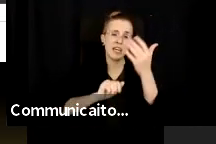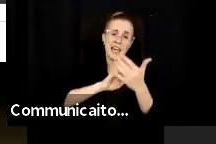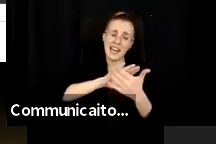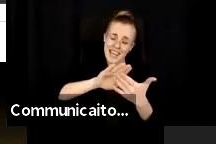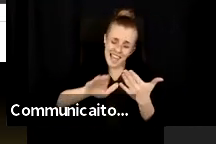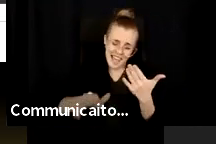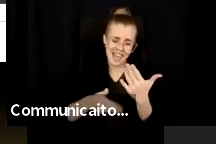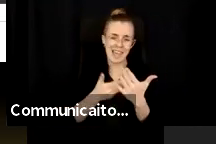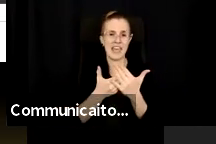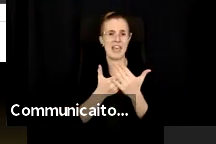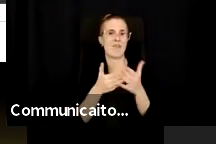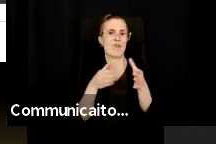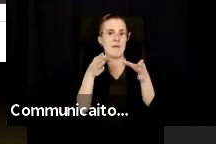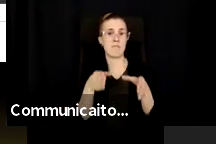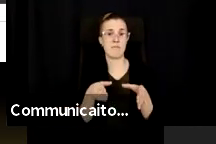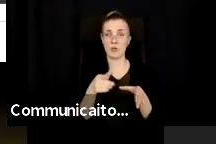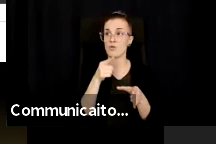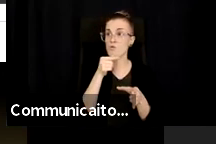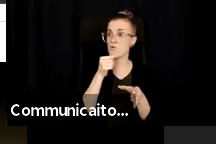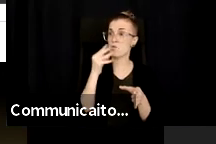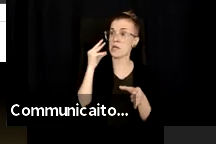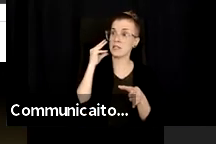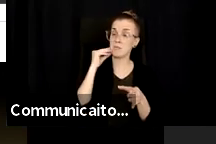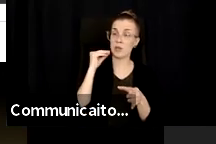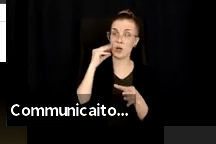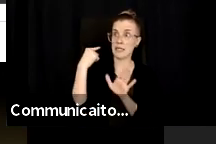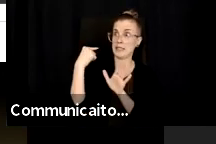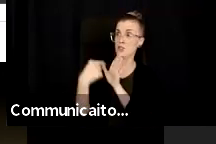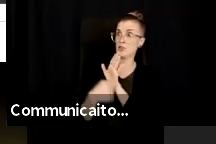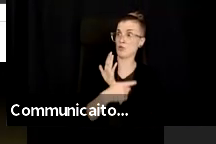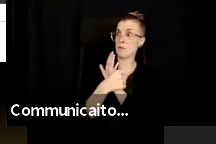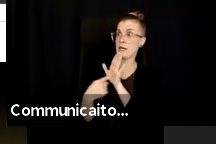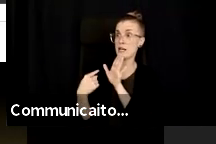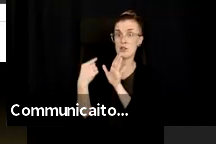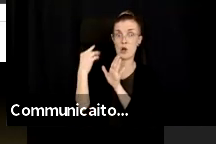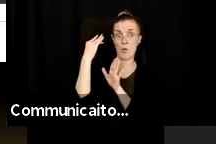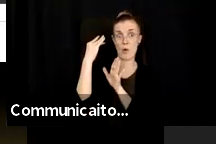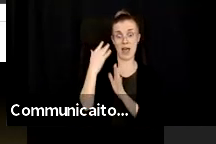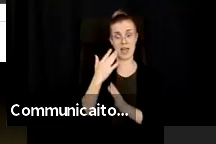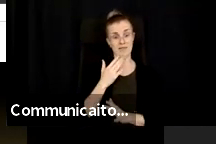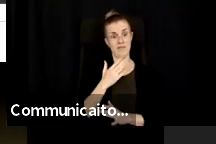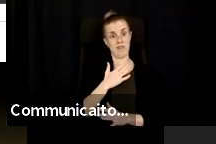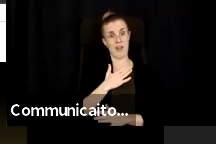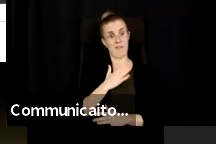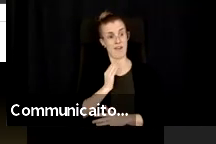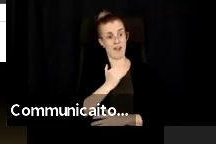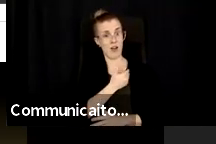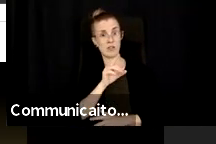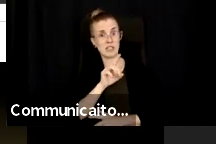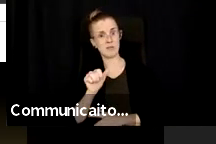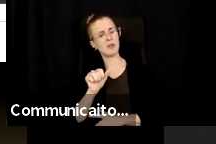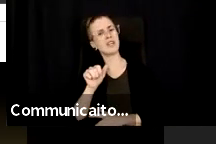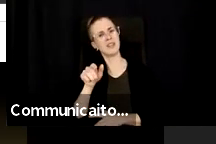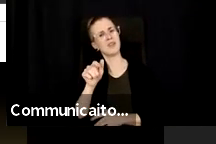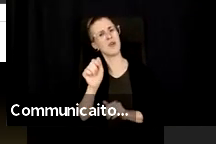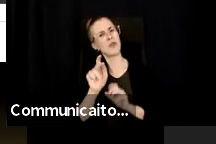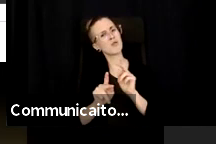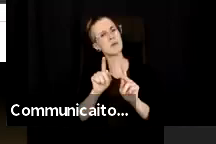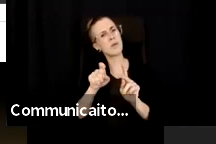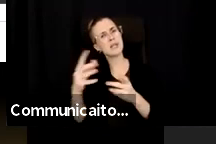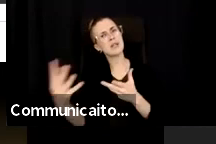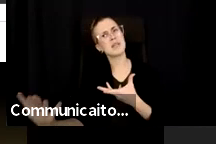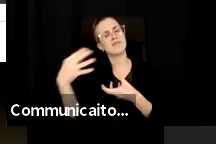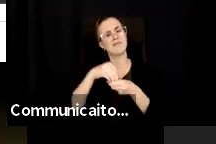who experiences discrimination on the basis of disability should be a part of our movement. We need to reach out to